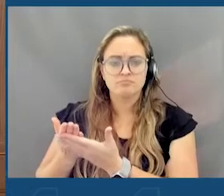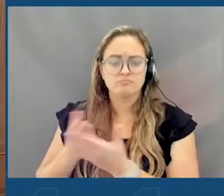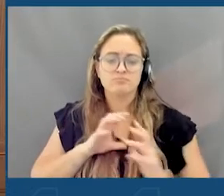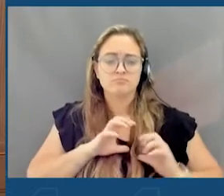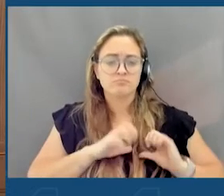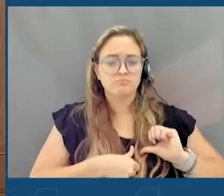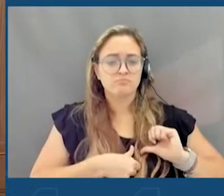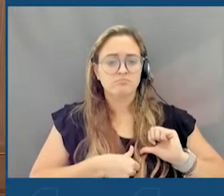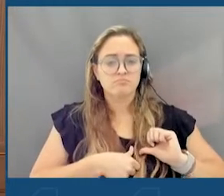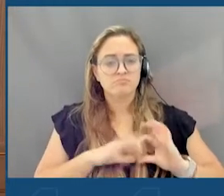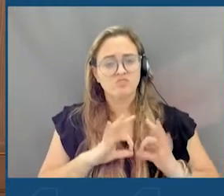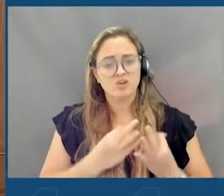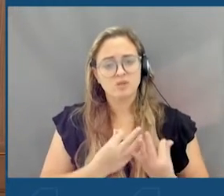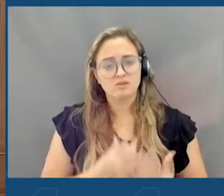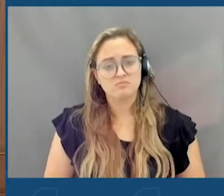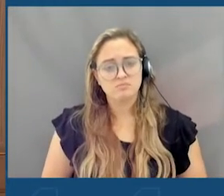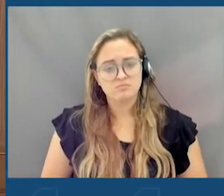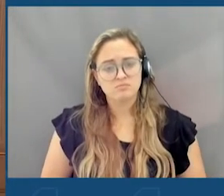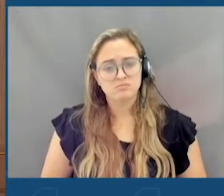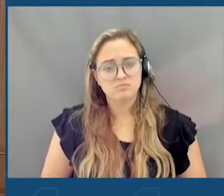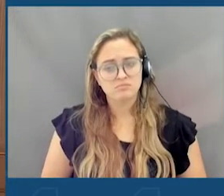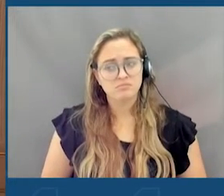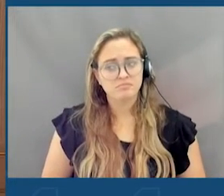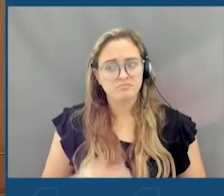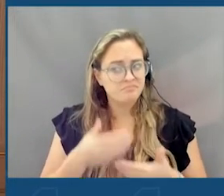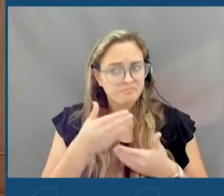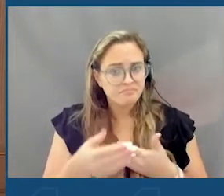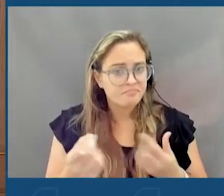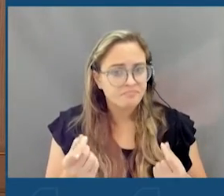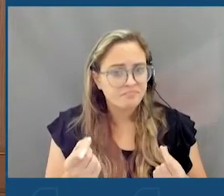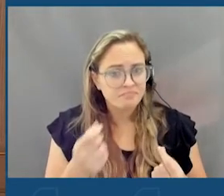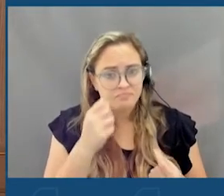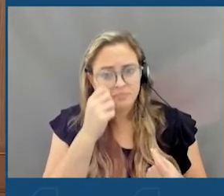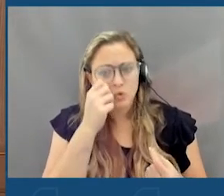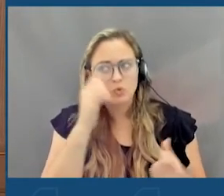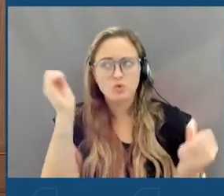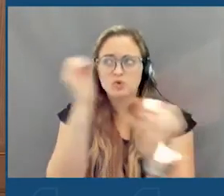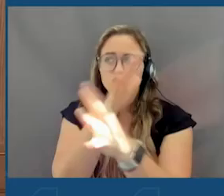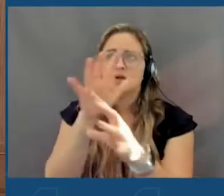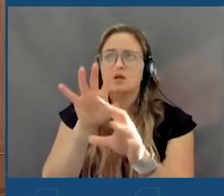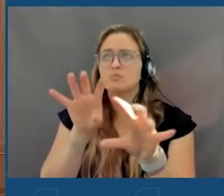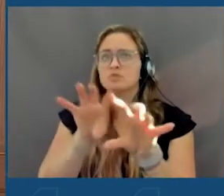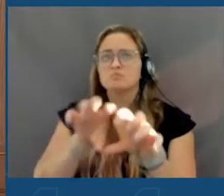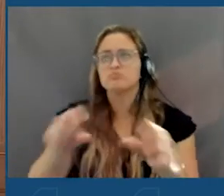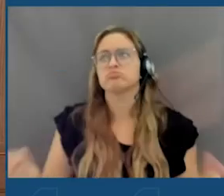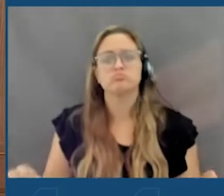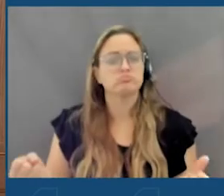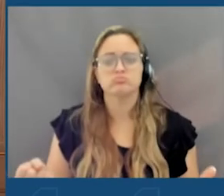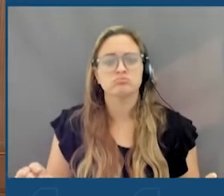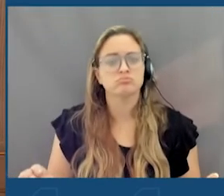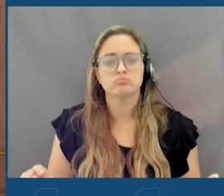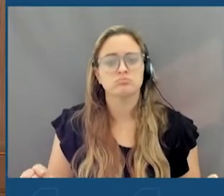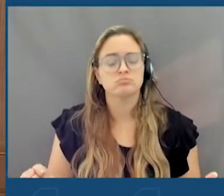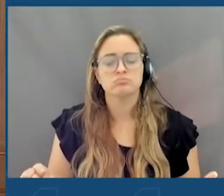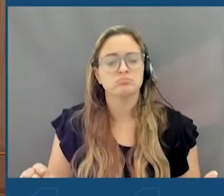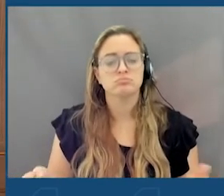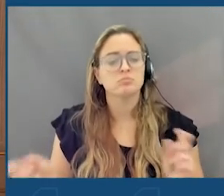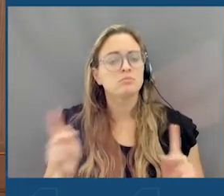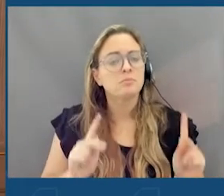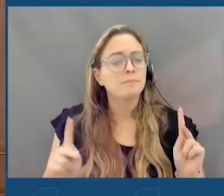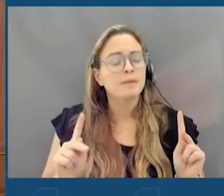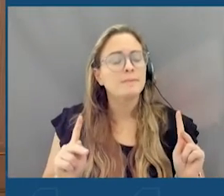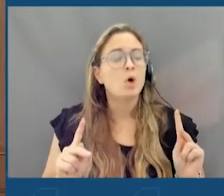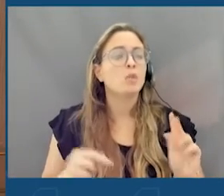family who doesn't know what their next steps will be, a shattered dream. And there's people who pose